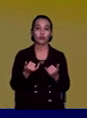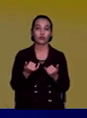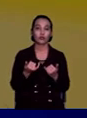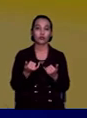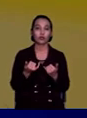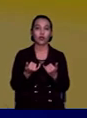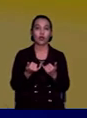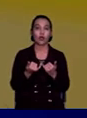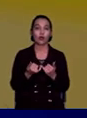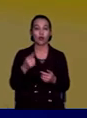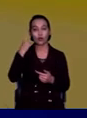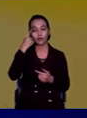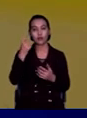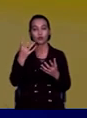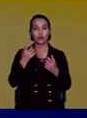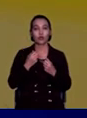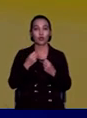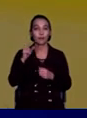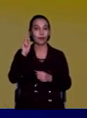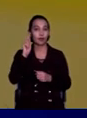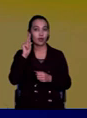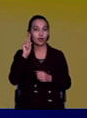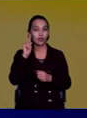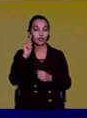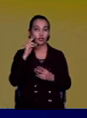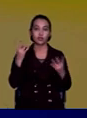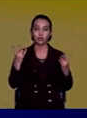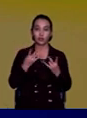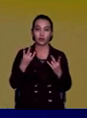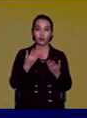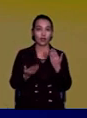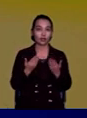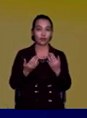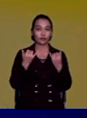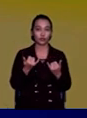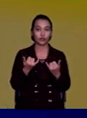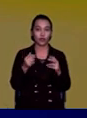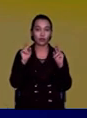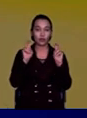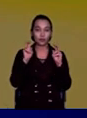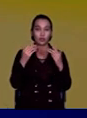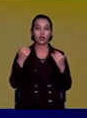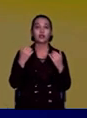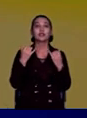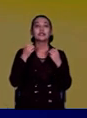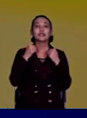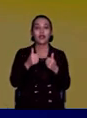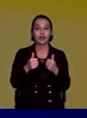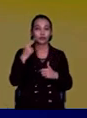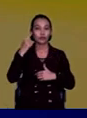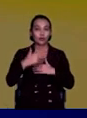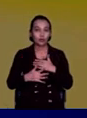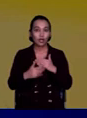davomida olgan bilimlaringiz asqotadi. Demak, siz darsni yaxshi o'zlashtirgan bo'lsangiz, uyga berilgan vazifani